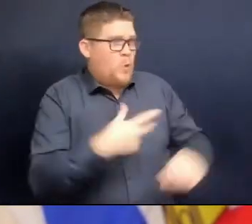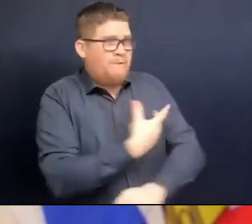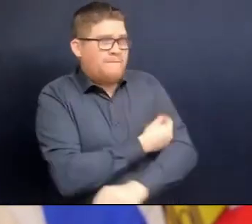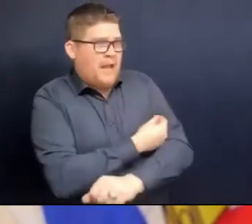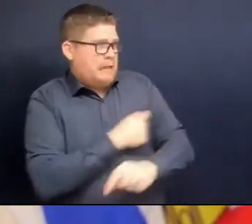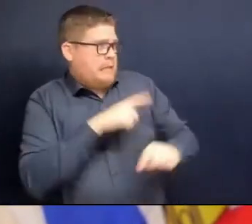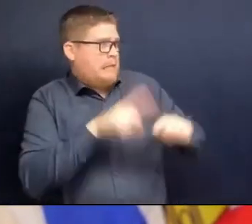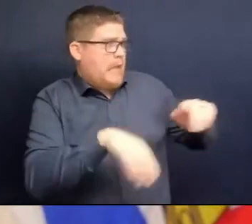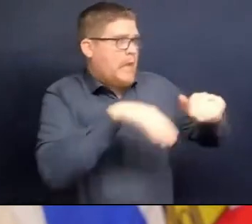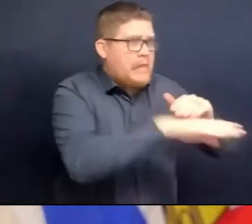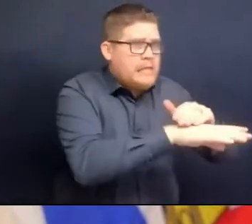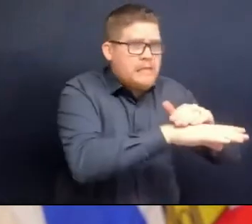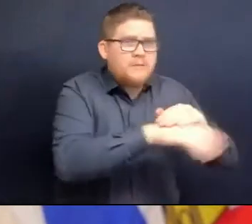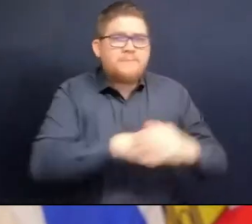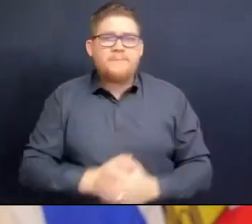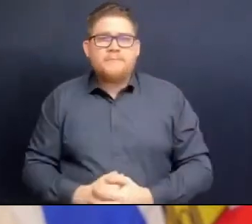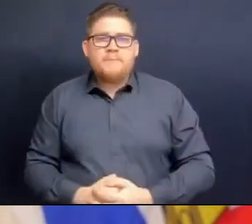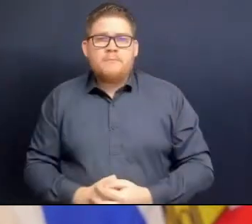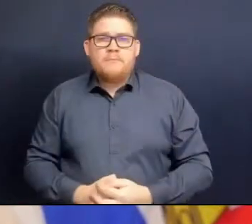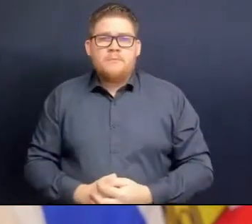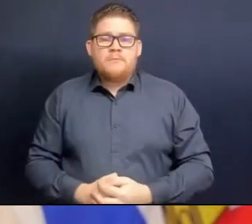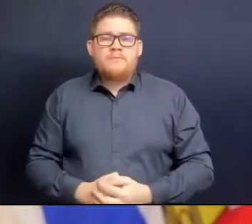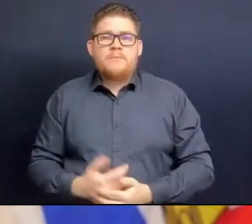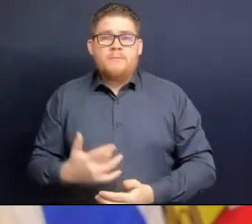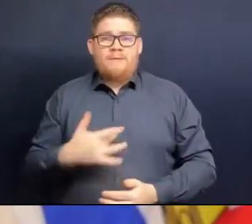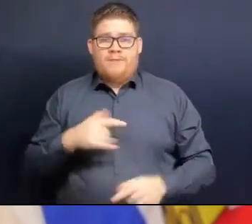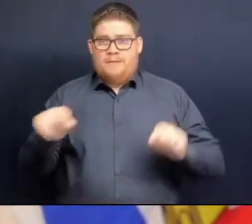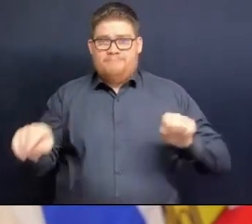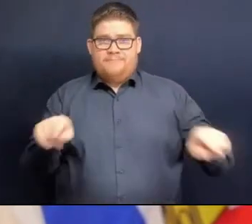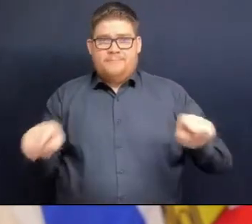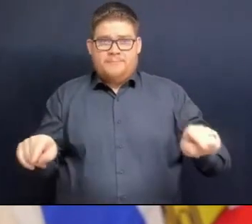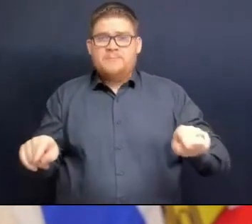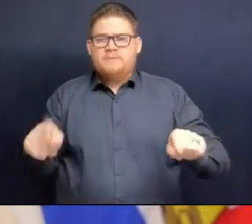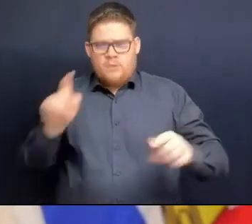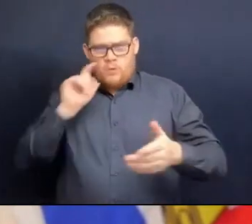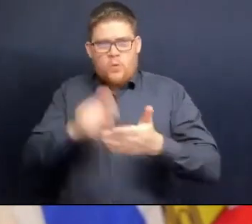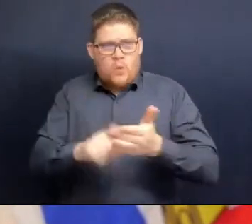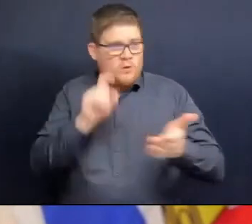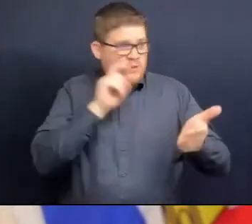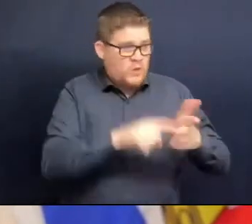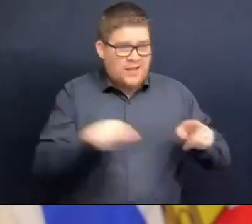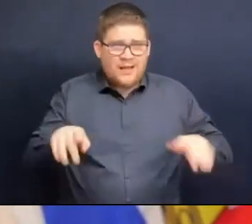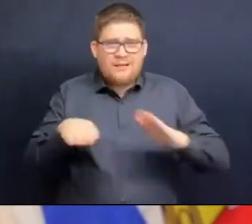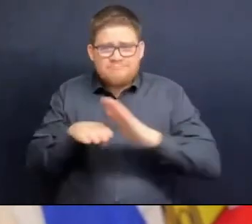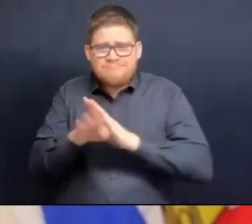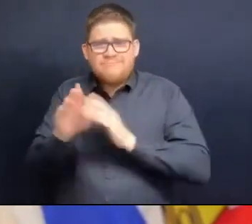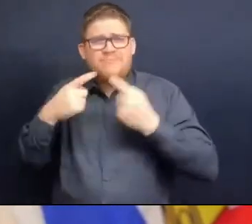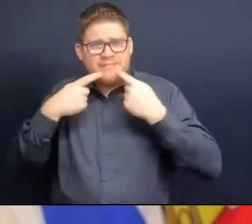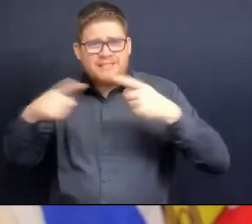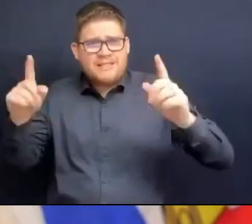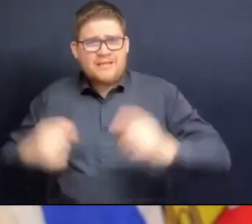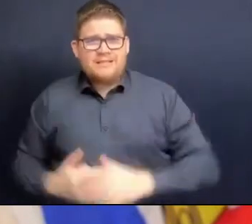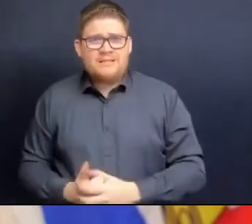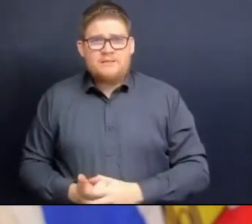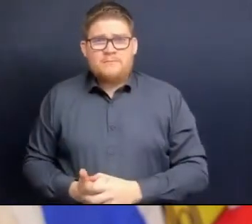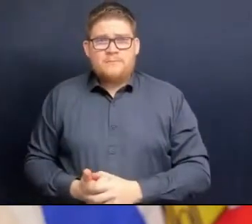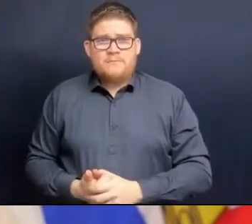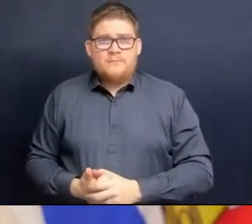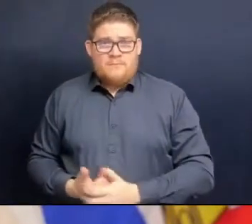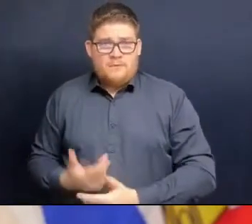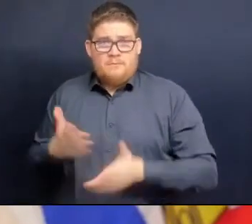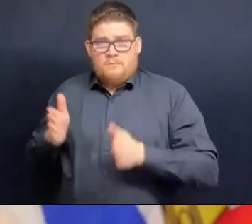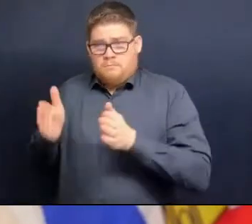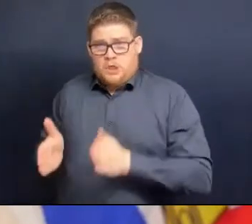that. We do see both of those as being effective tools in certain aspects, and certainly it is the